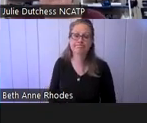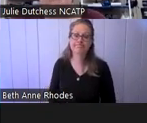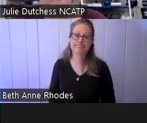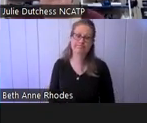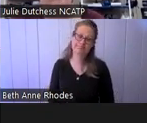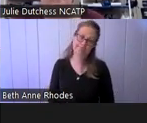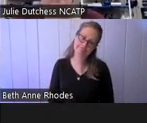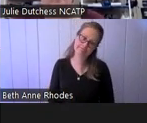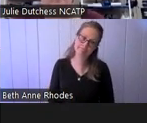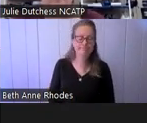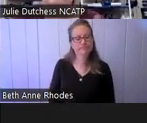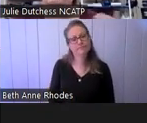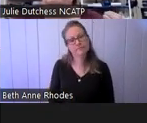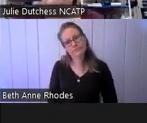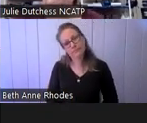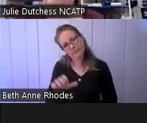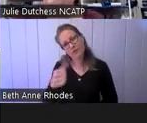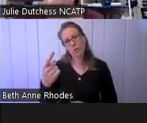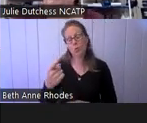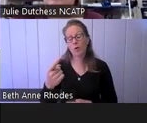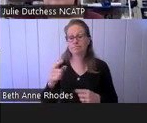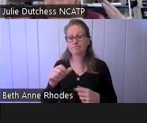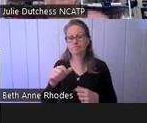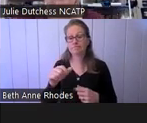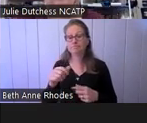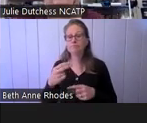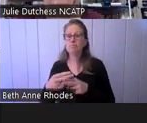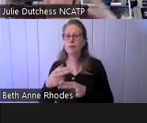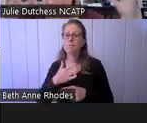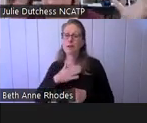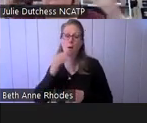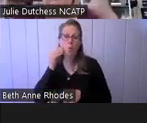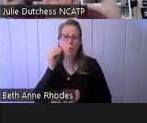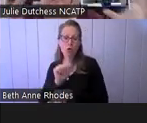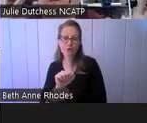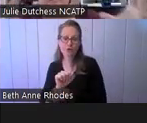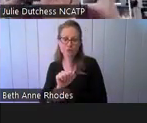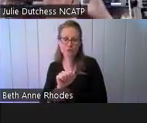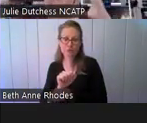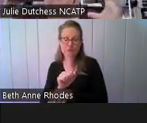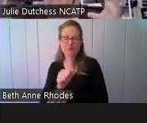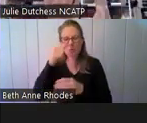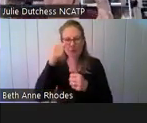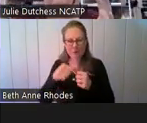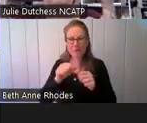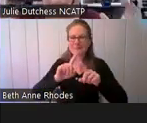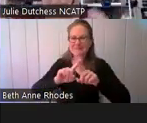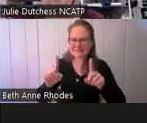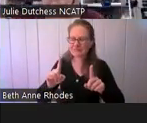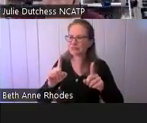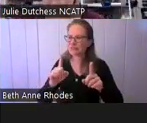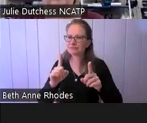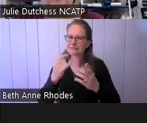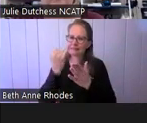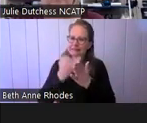And then another one is my homework, and it does, it's very similar, but remember what I said, you have different aesthetics, it has different functions that may